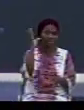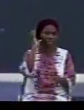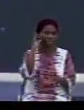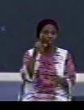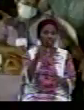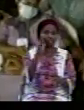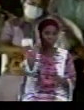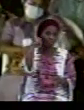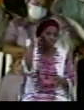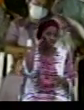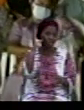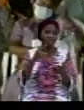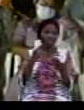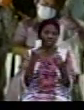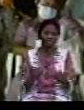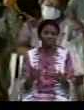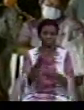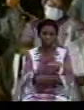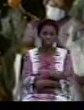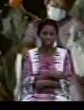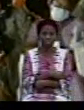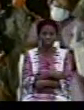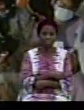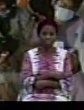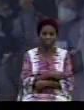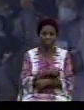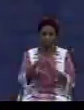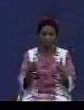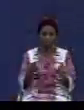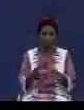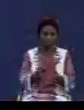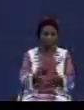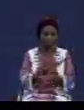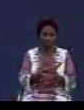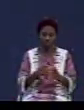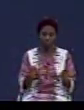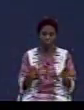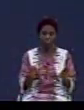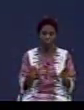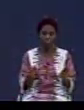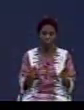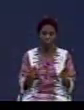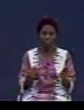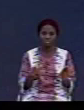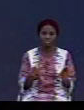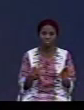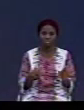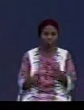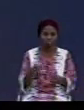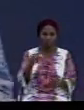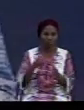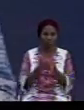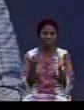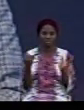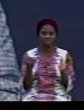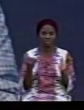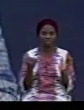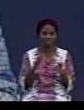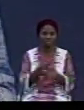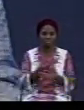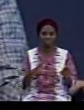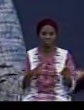today. But don't shake it off. Don't say, that's new. That's